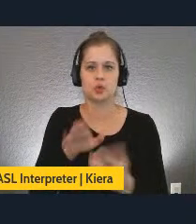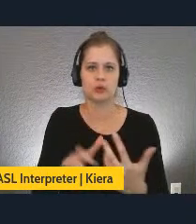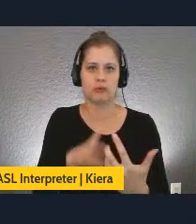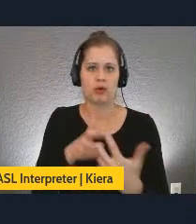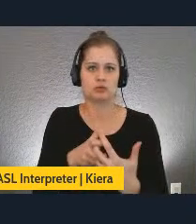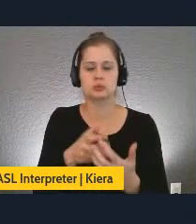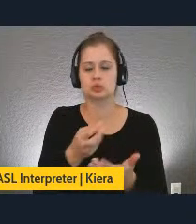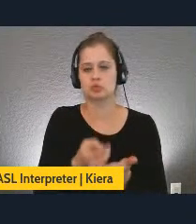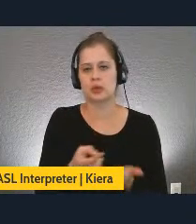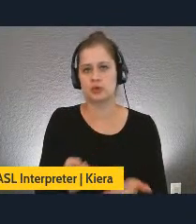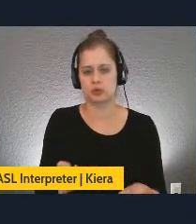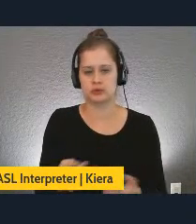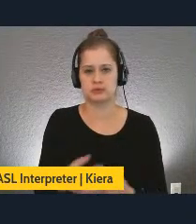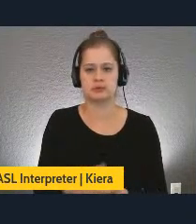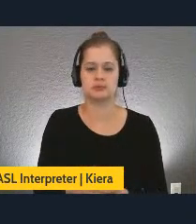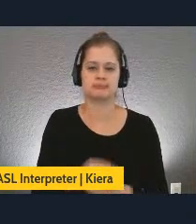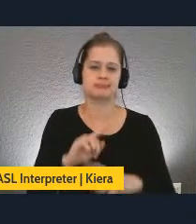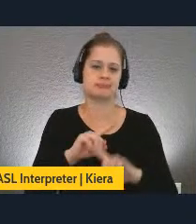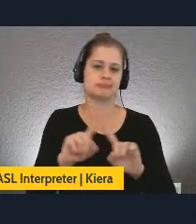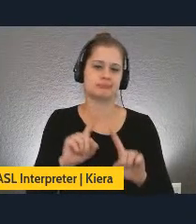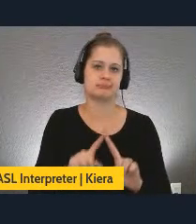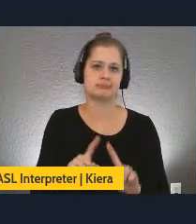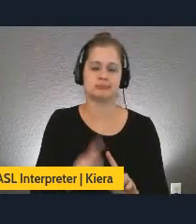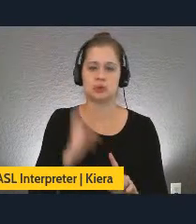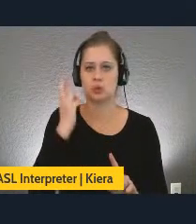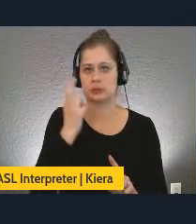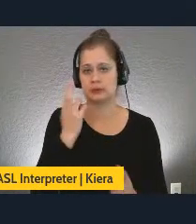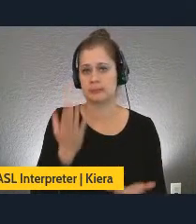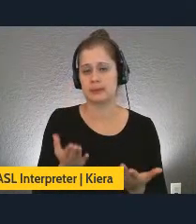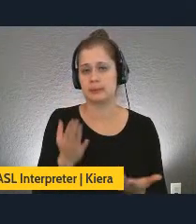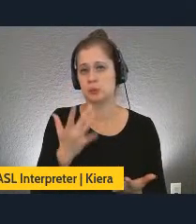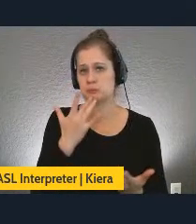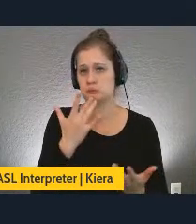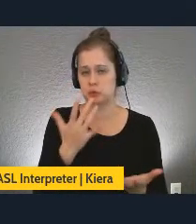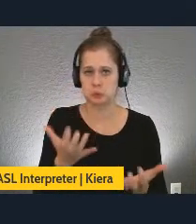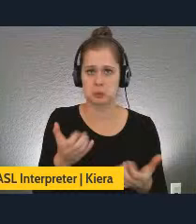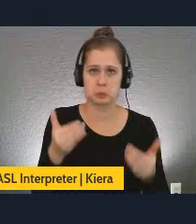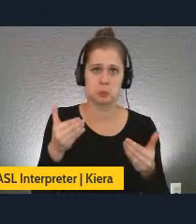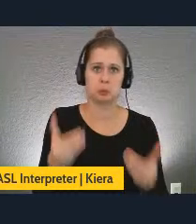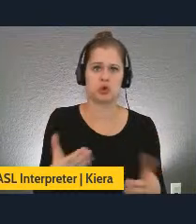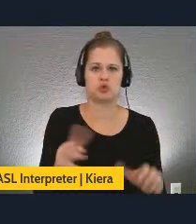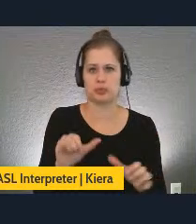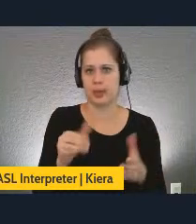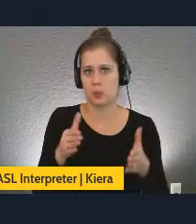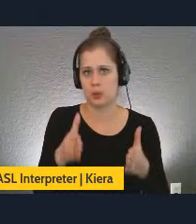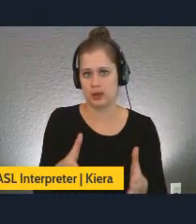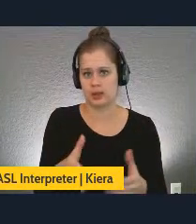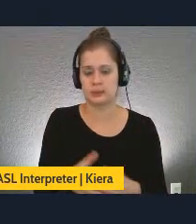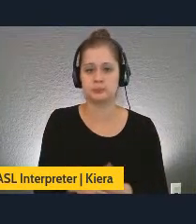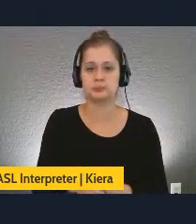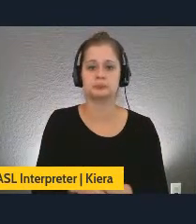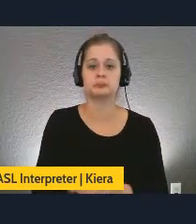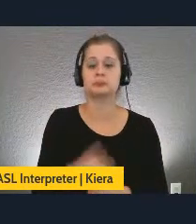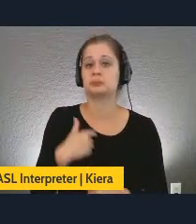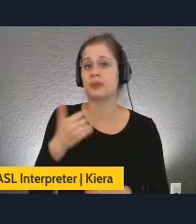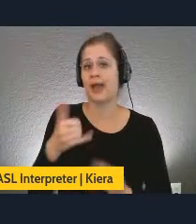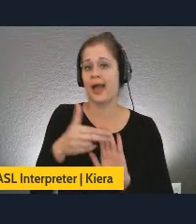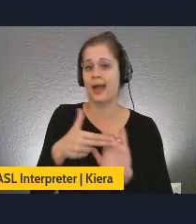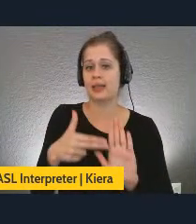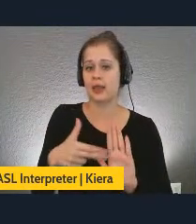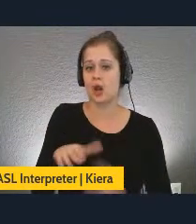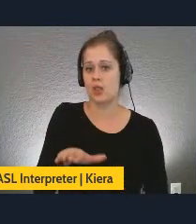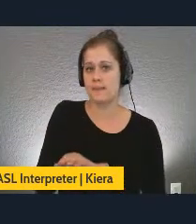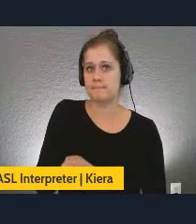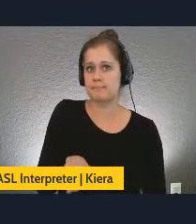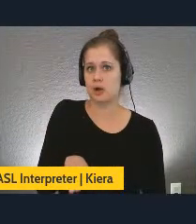So there are different reasons why you might want to do it. I'll highlight it on the bottom part here,